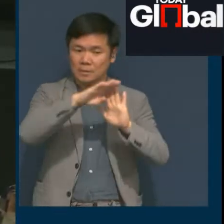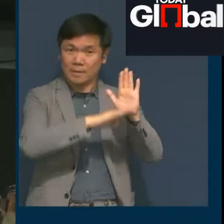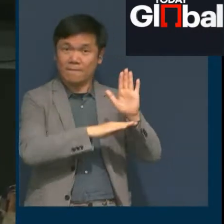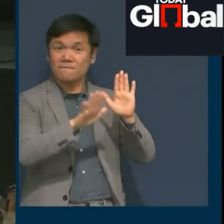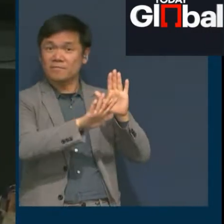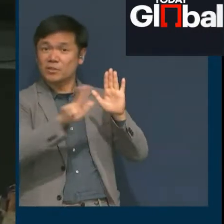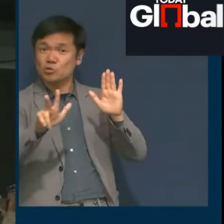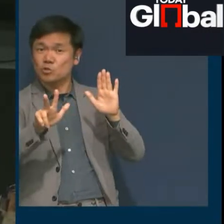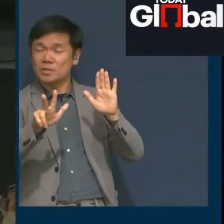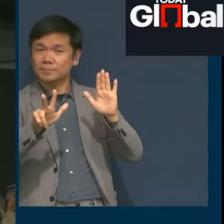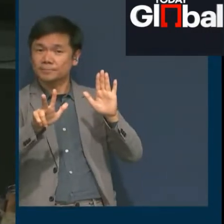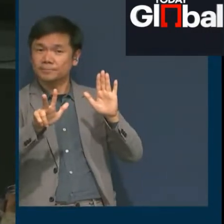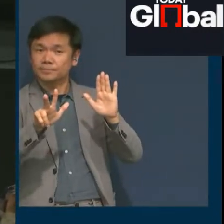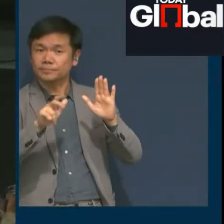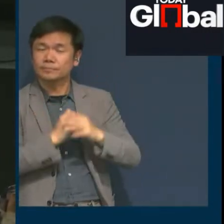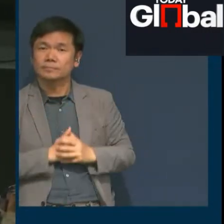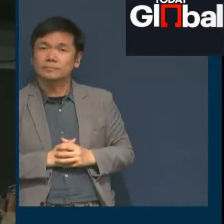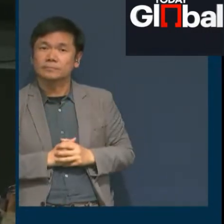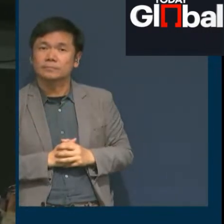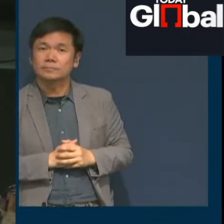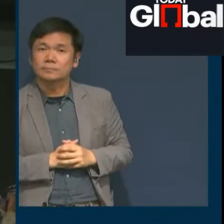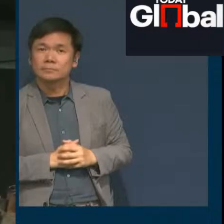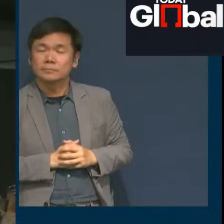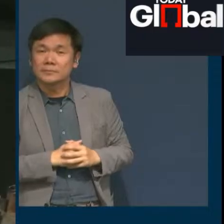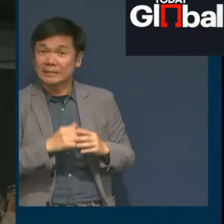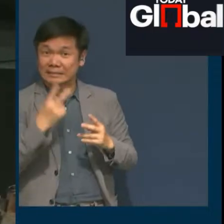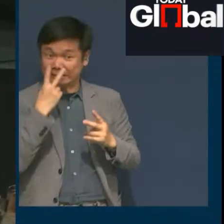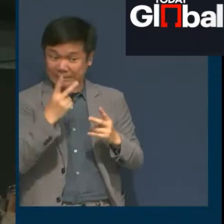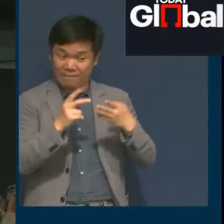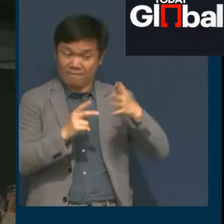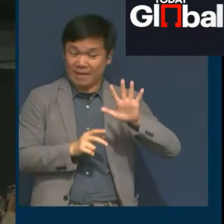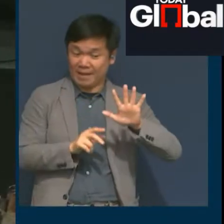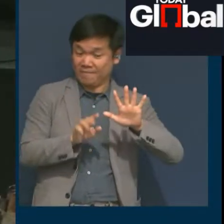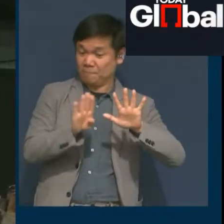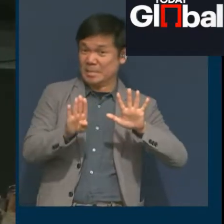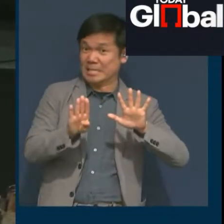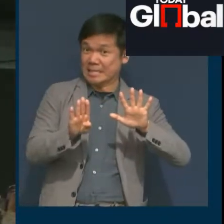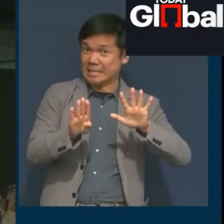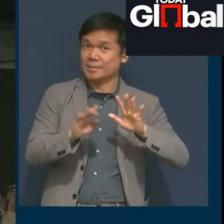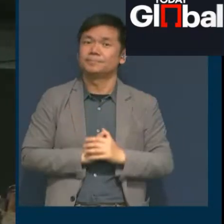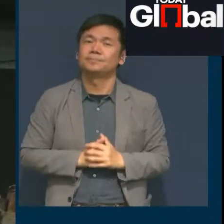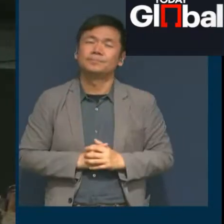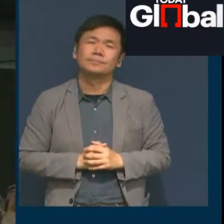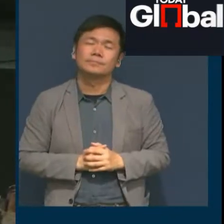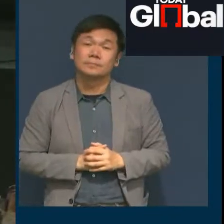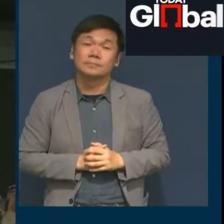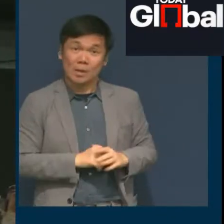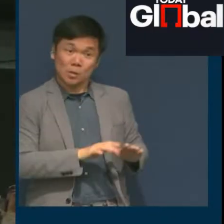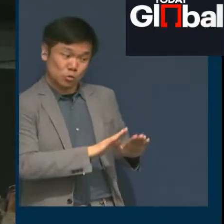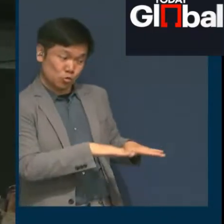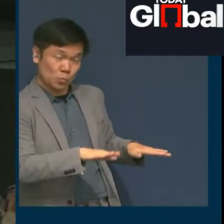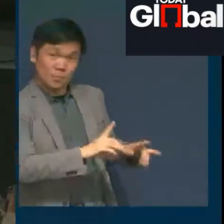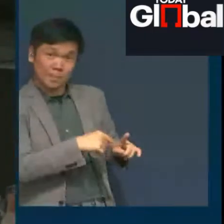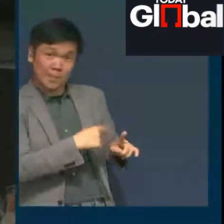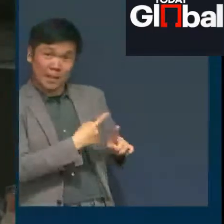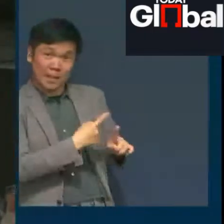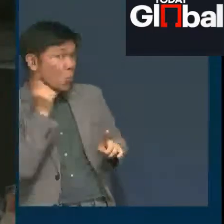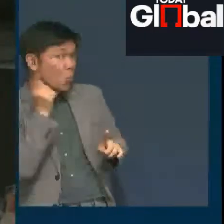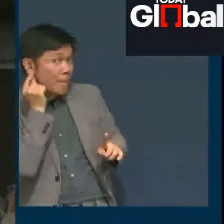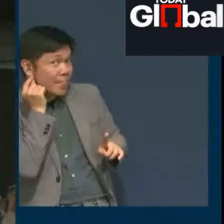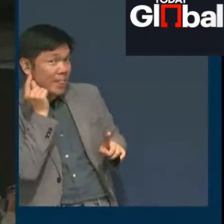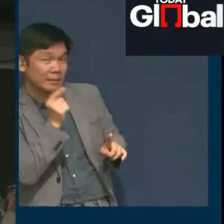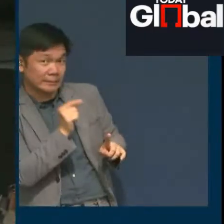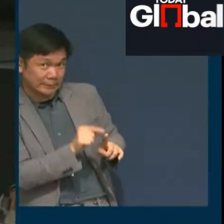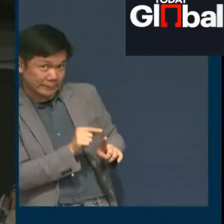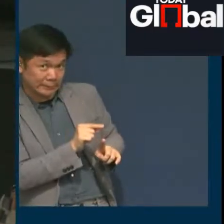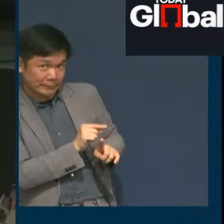respond to issue 5B. You say that women and girls with disabilities